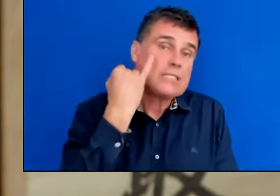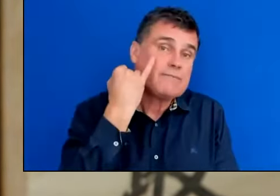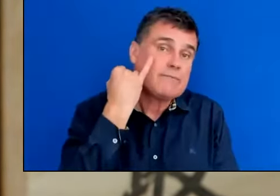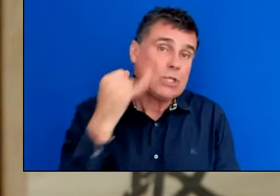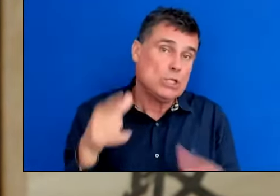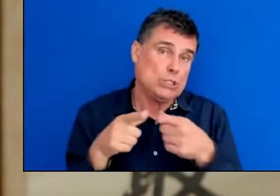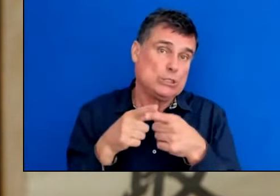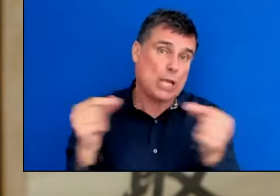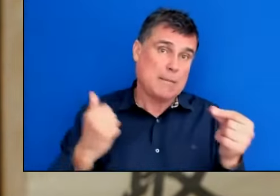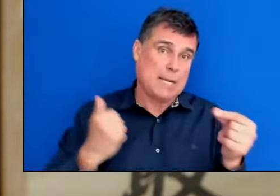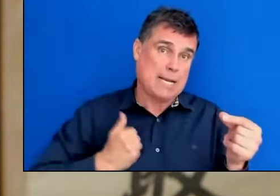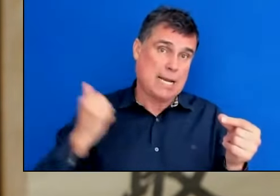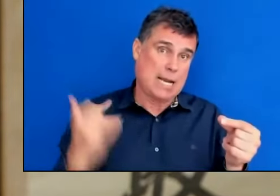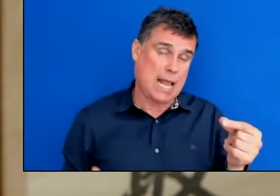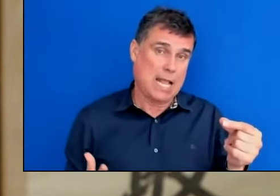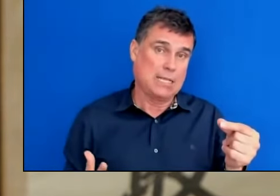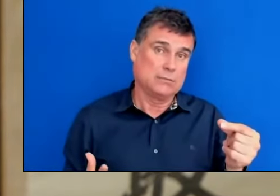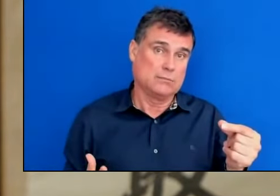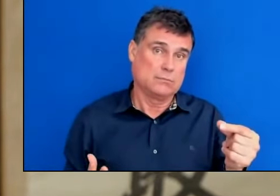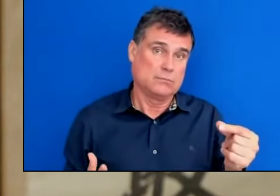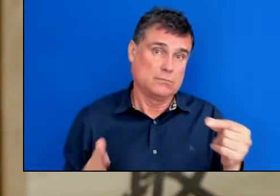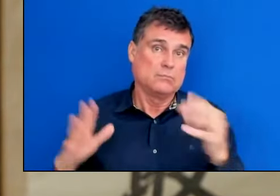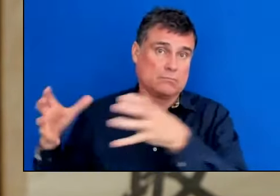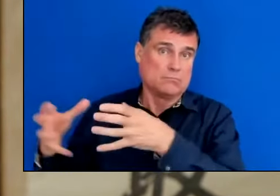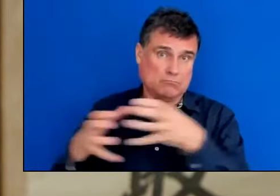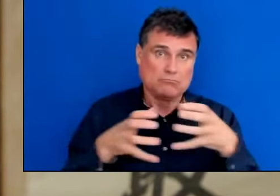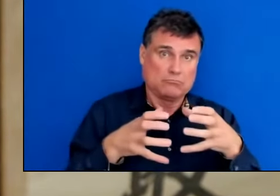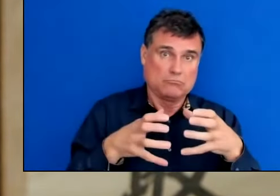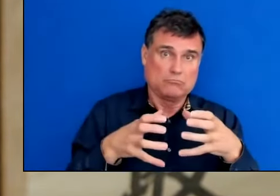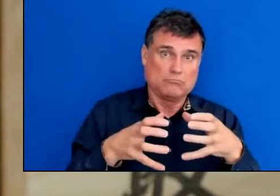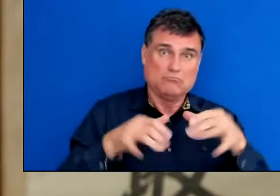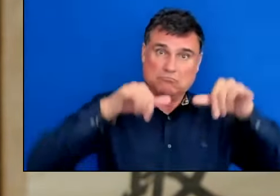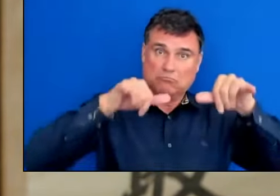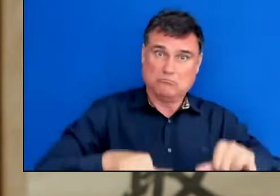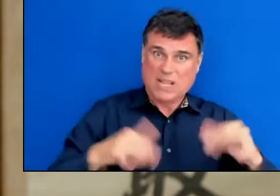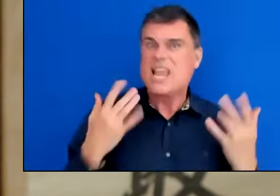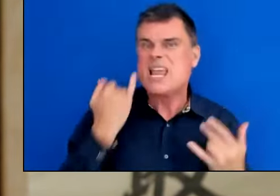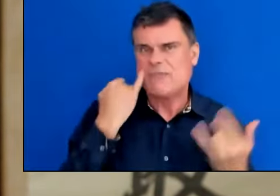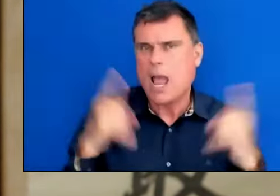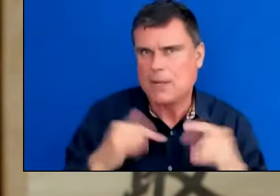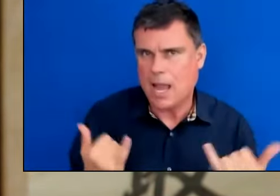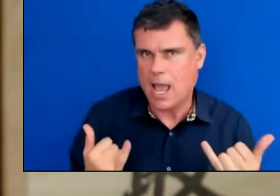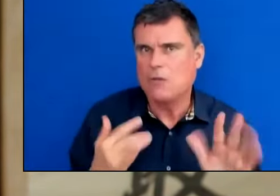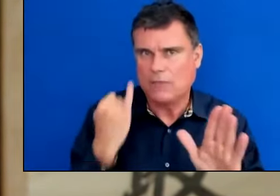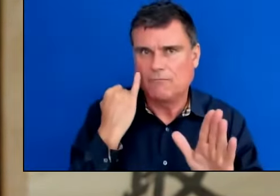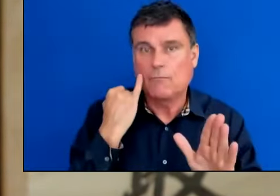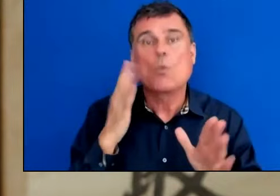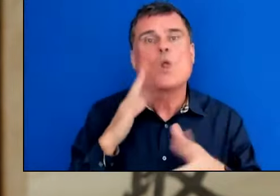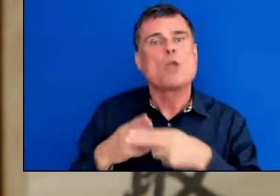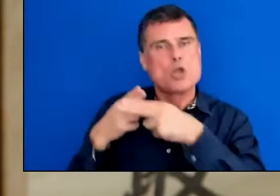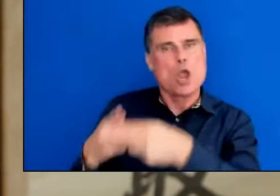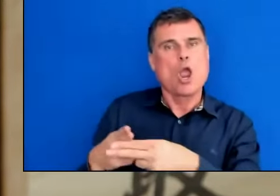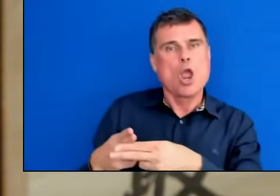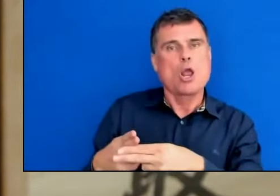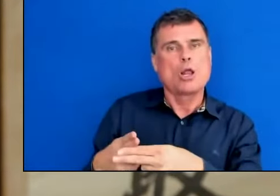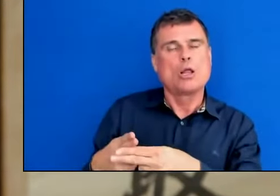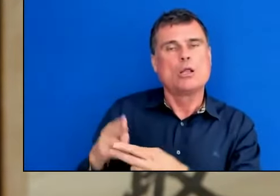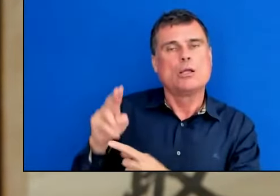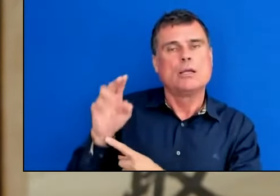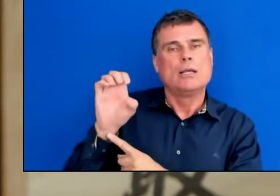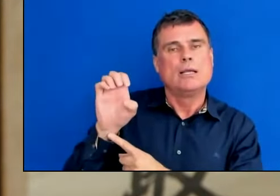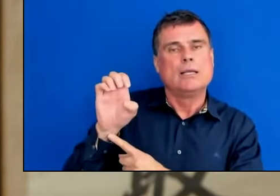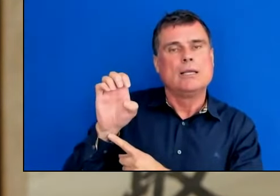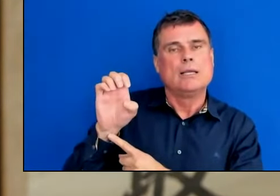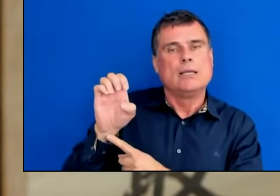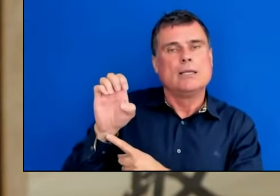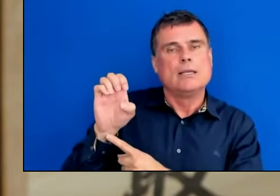if the Japanese-Canadian internment had occurred in present times, it would be called